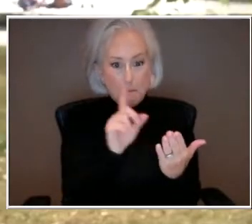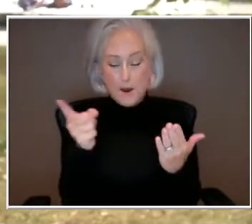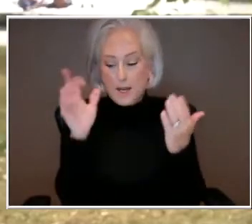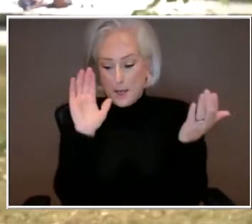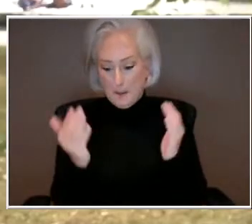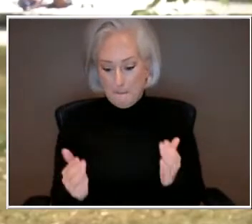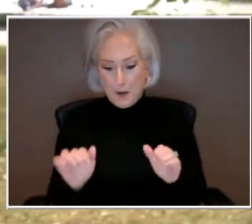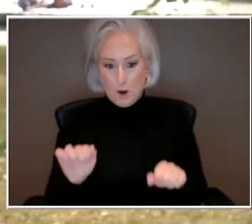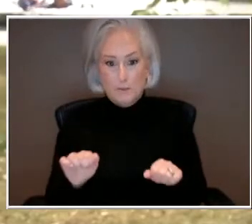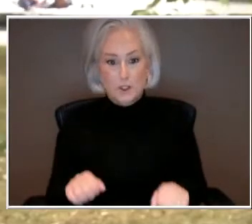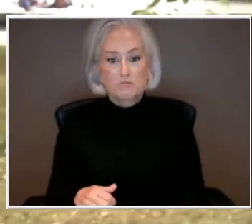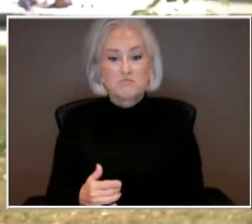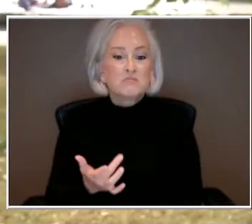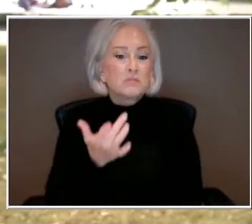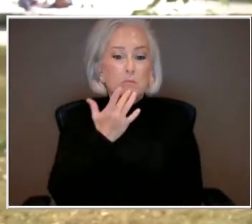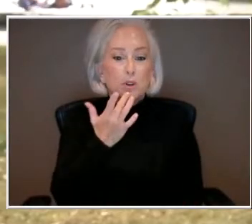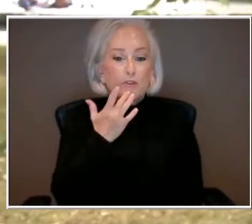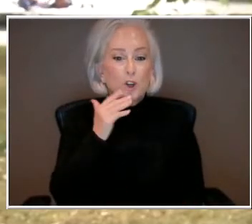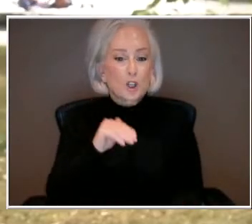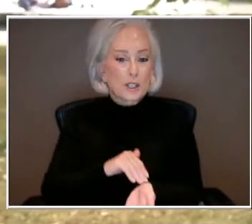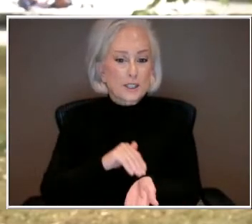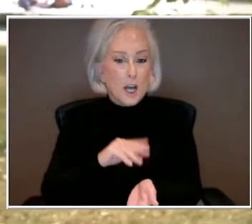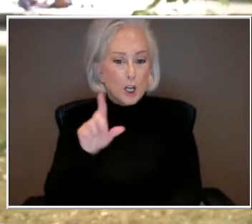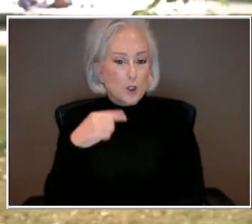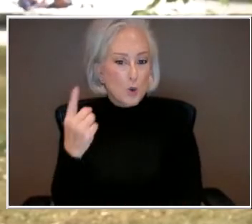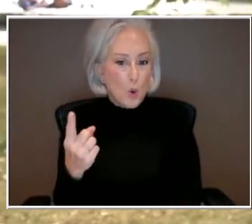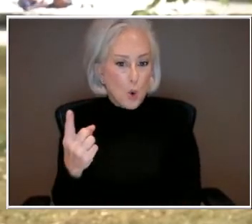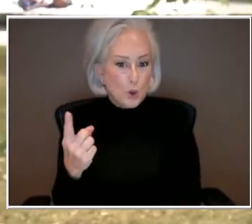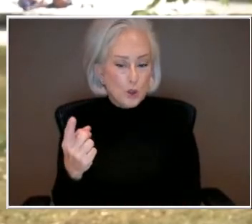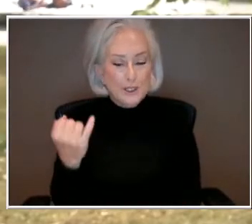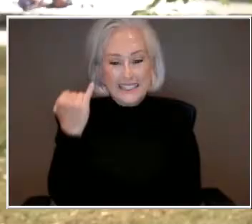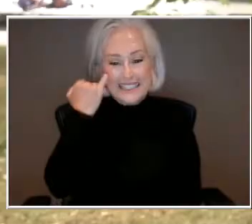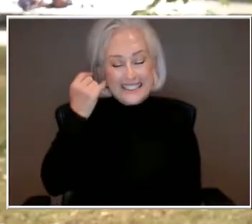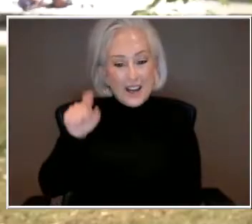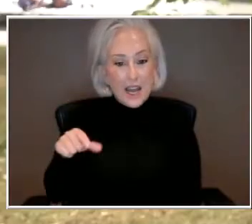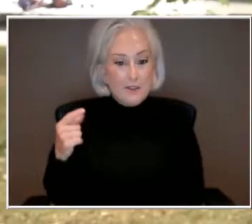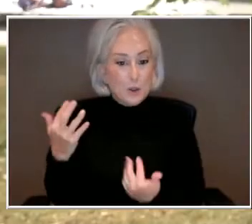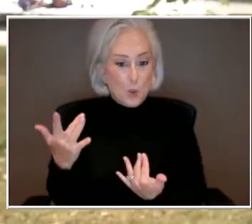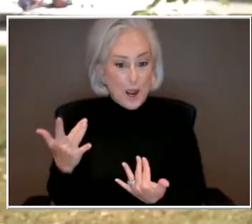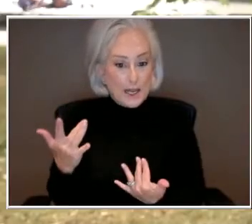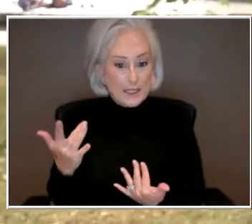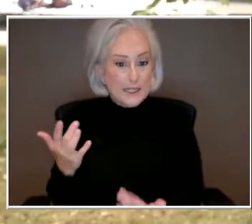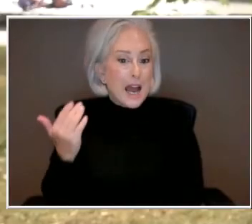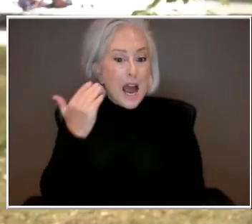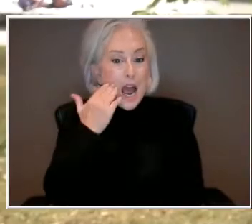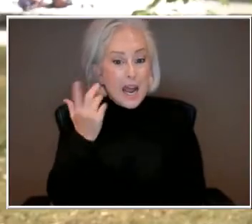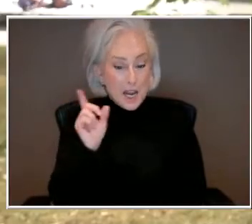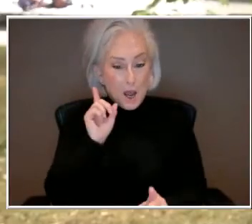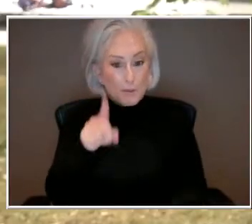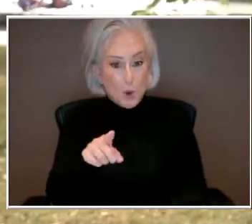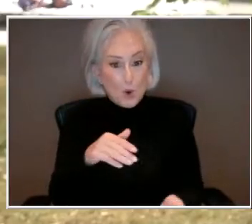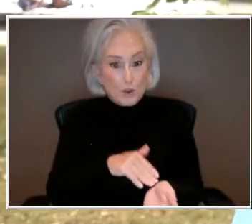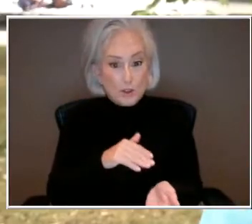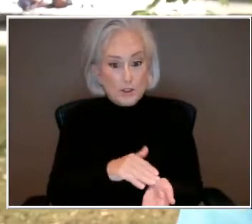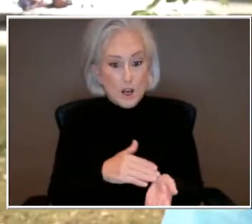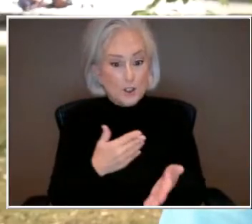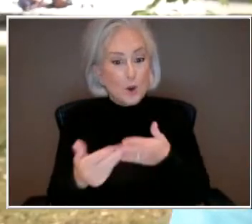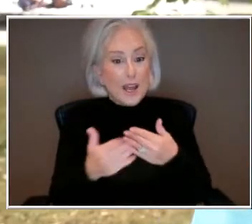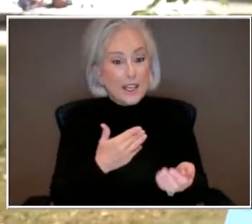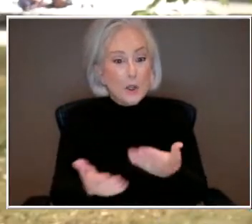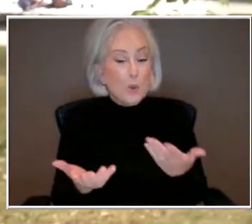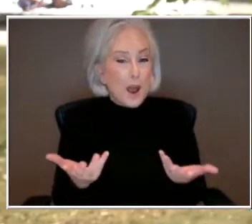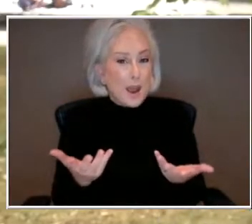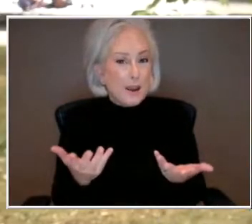doctor. Like, you know, if I have to wait, because I know going to the doctor's office is like a long time, I'd rather do that